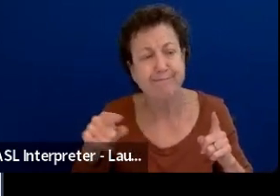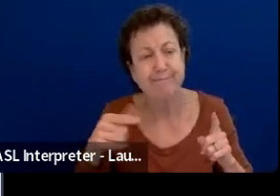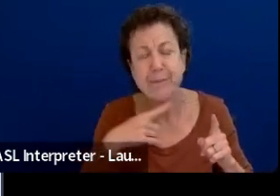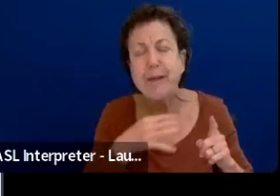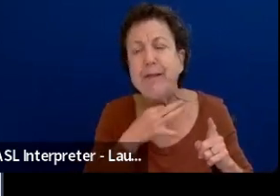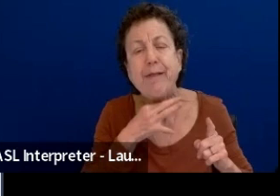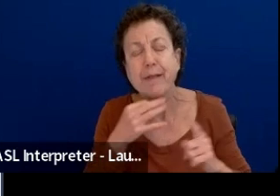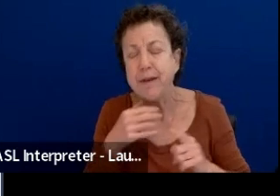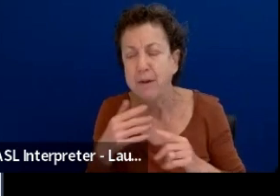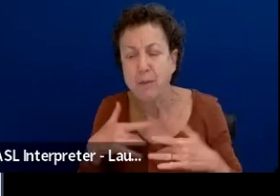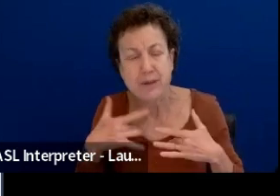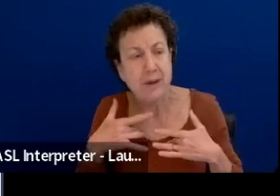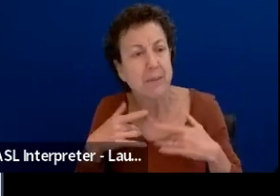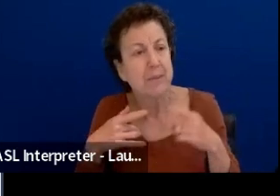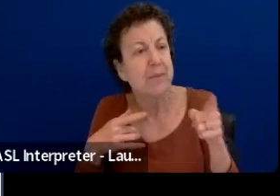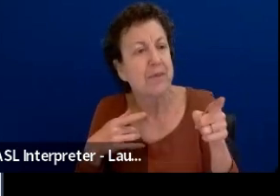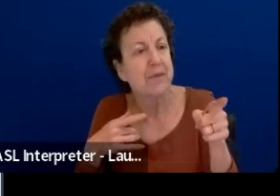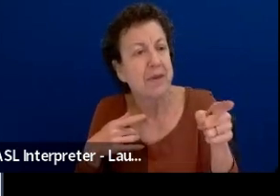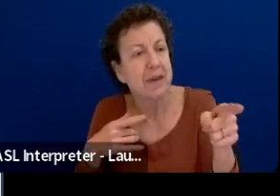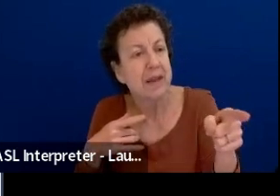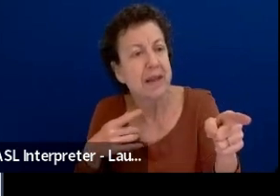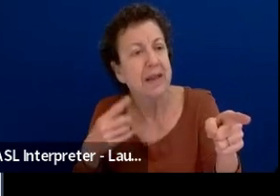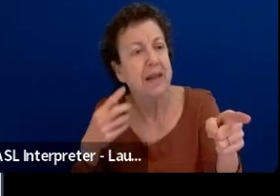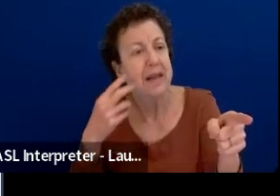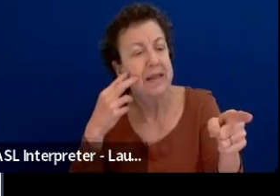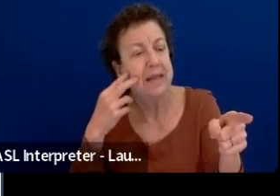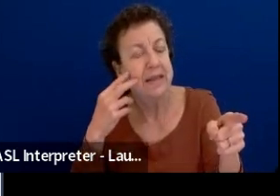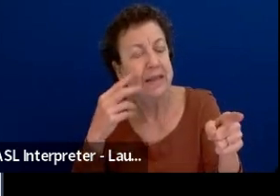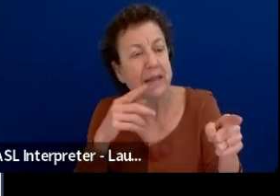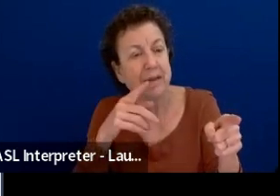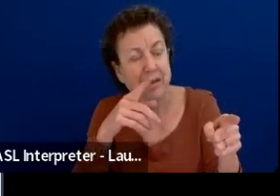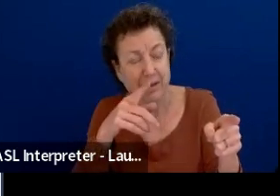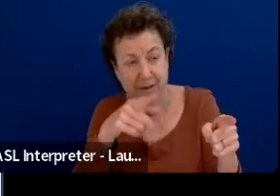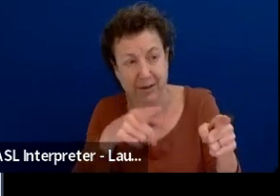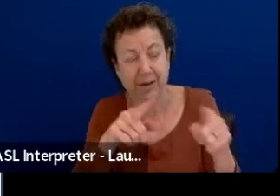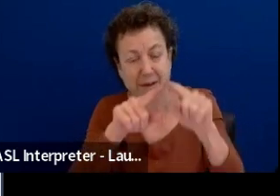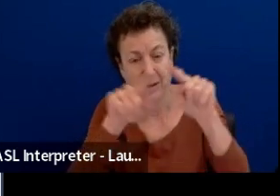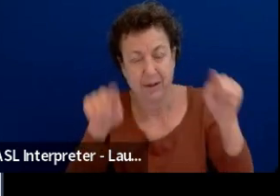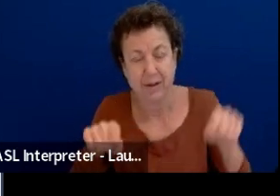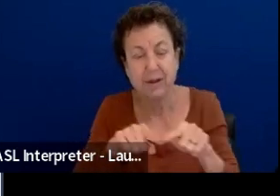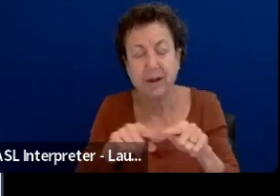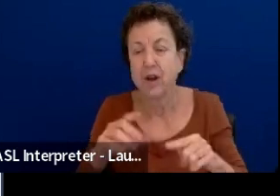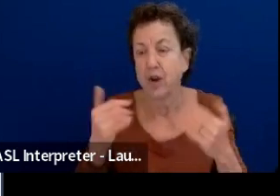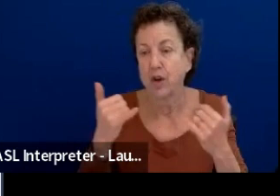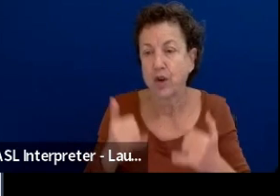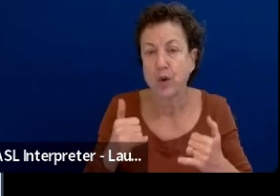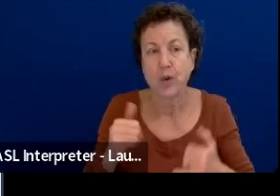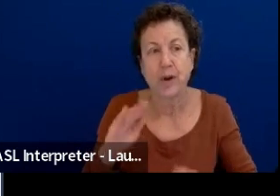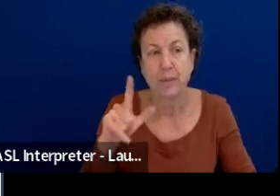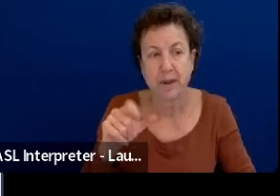follow right here in this box on the home page for current bills.